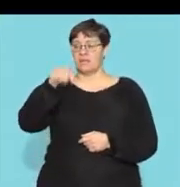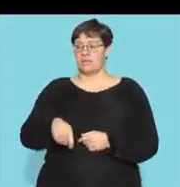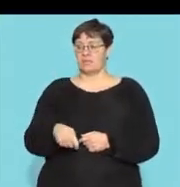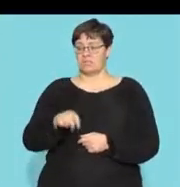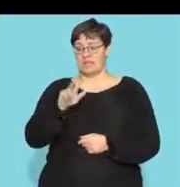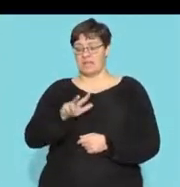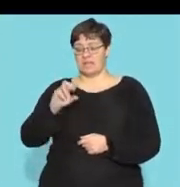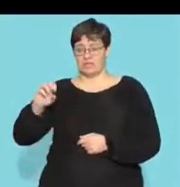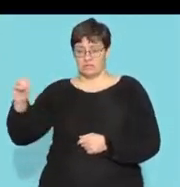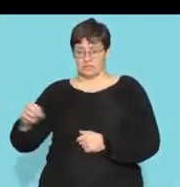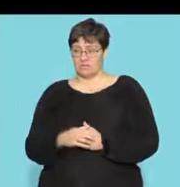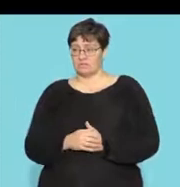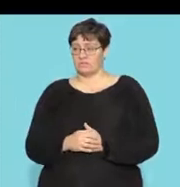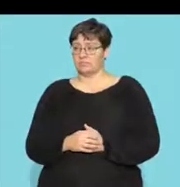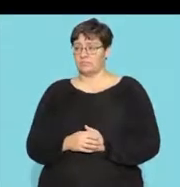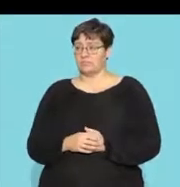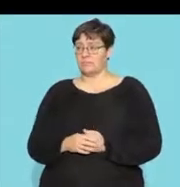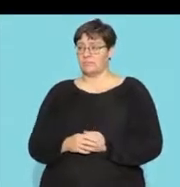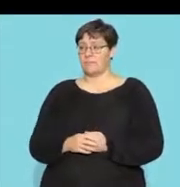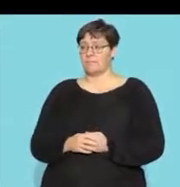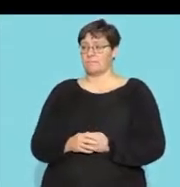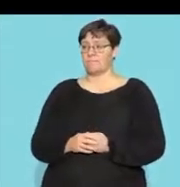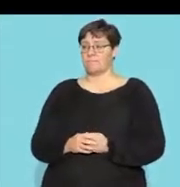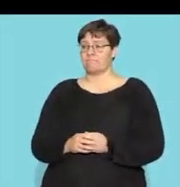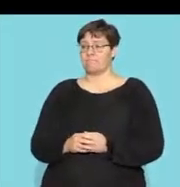9,800. Okay, now remember, these are two